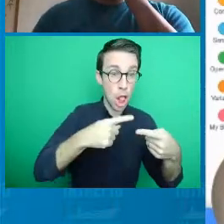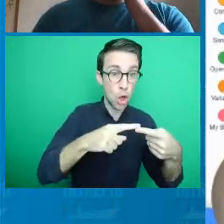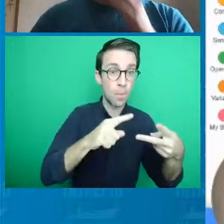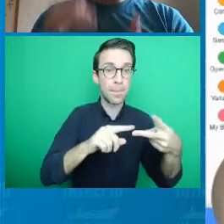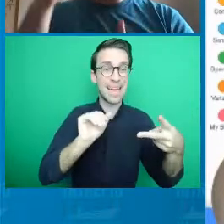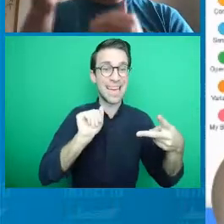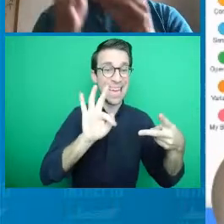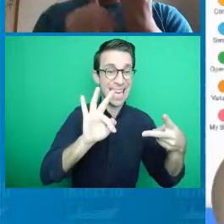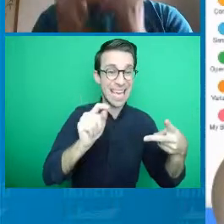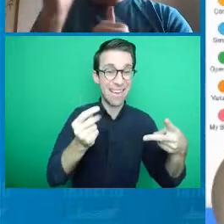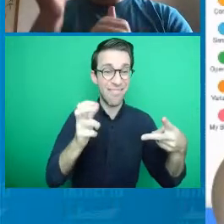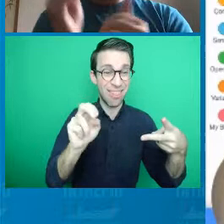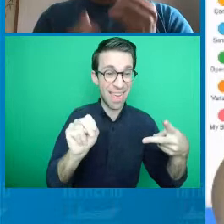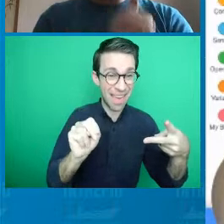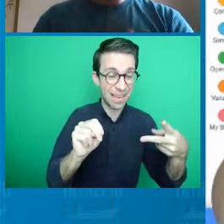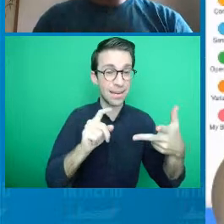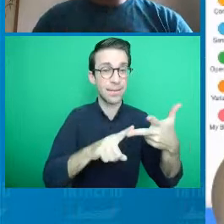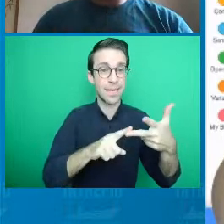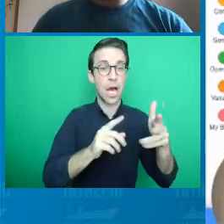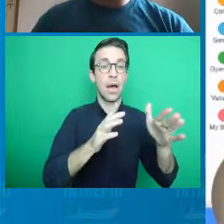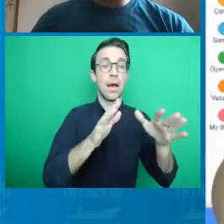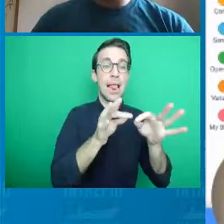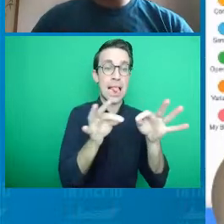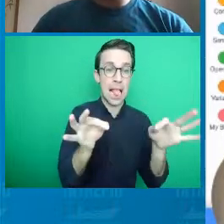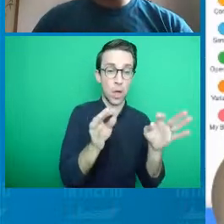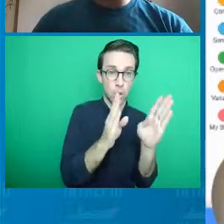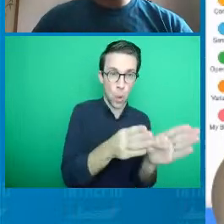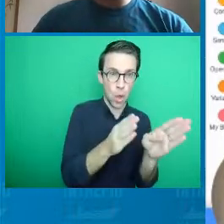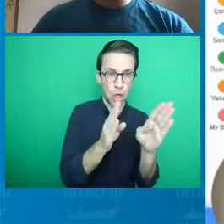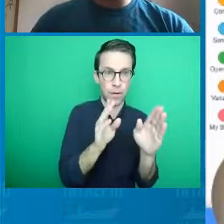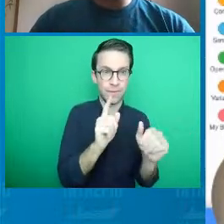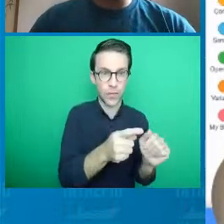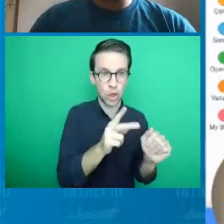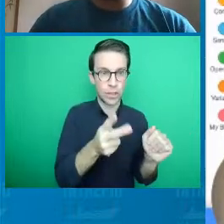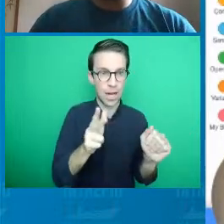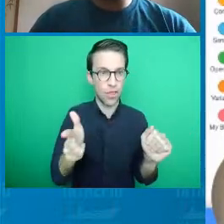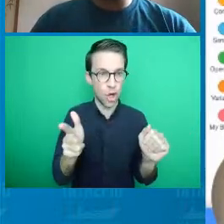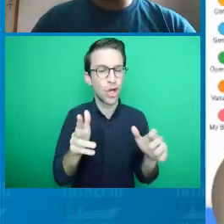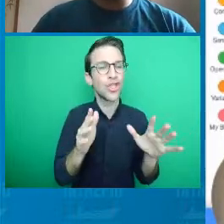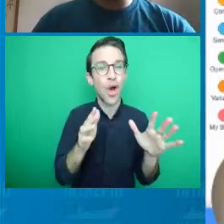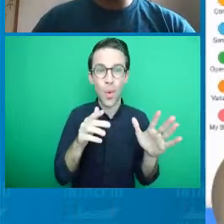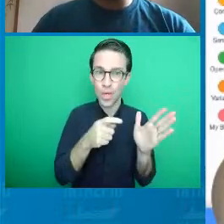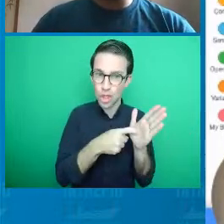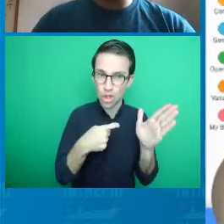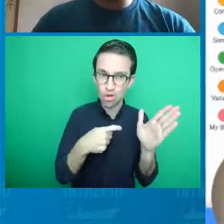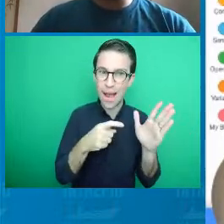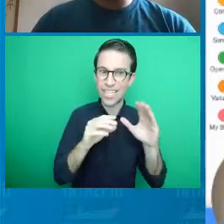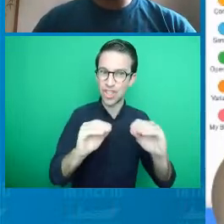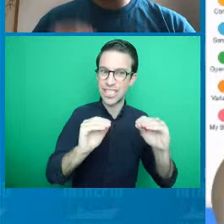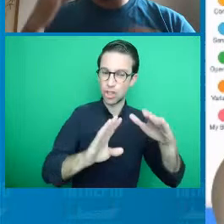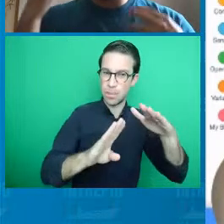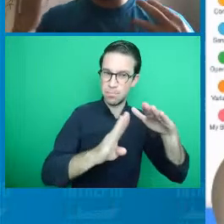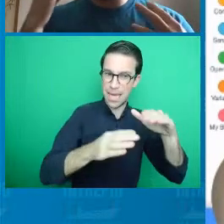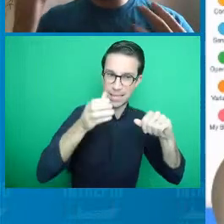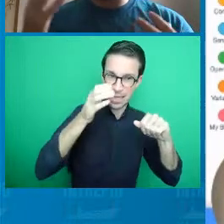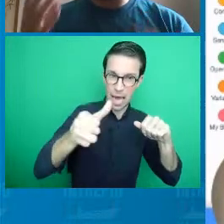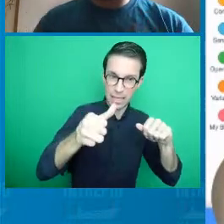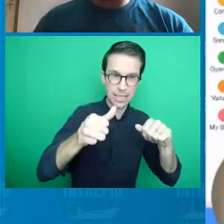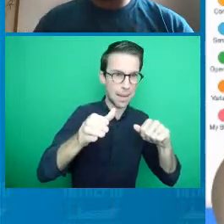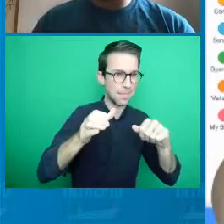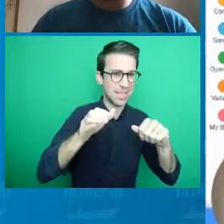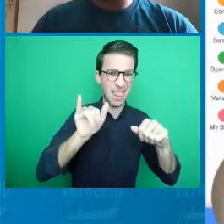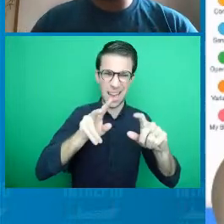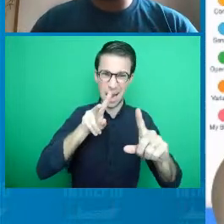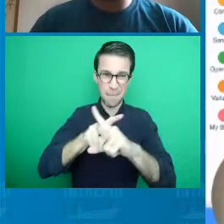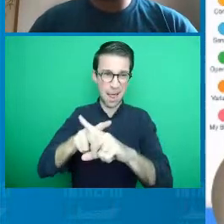sequences, and the order of the language really matters. So it introduces really great rudimentary coding